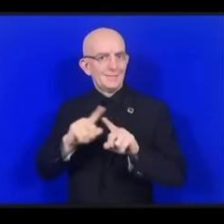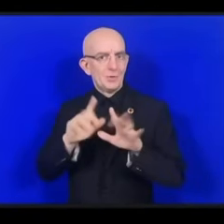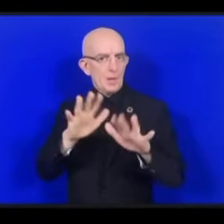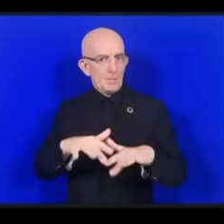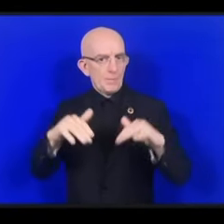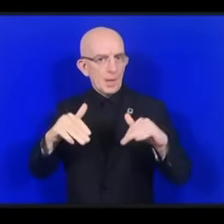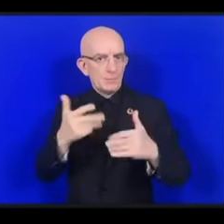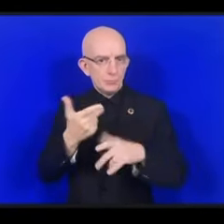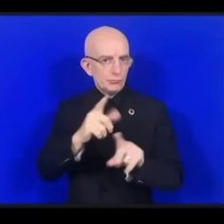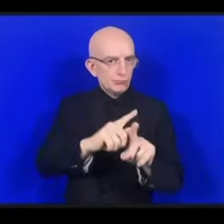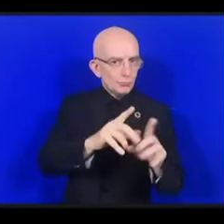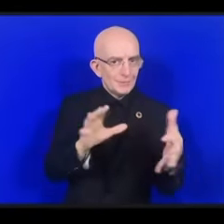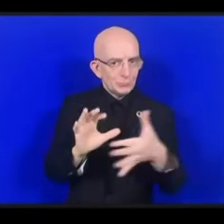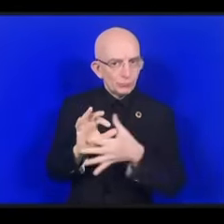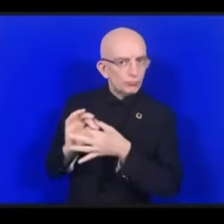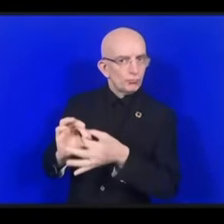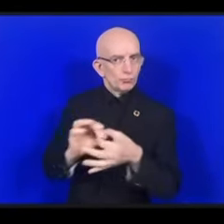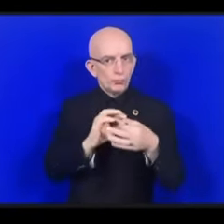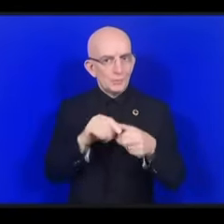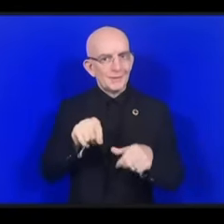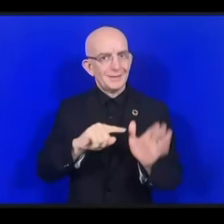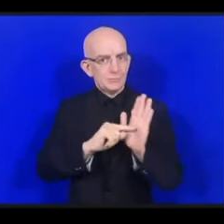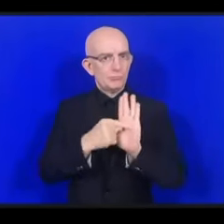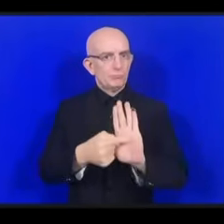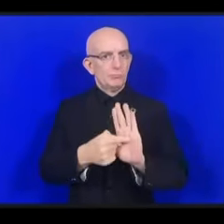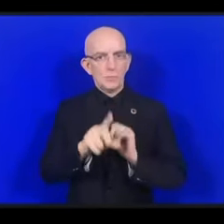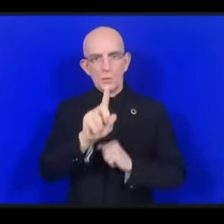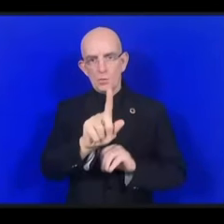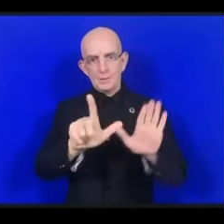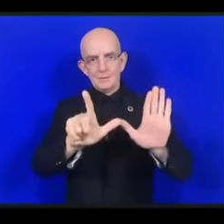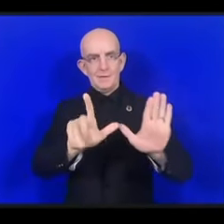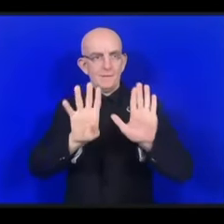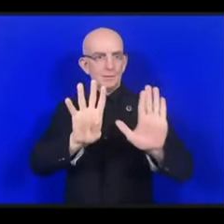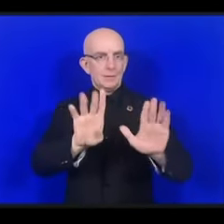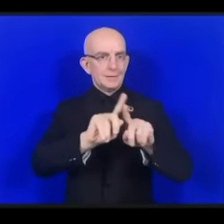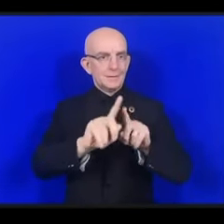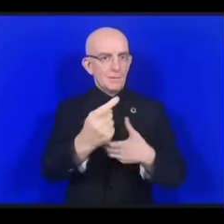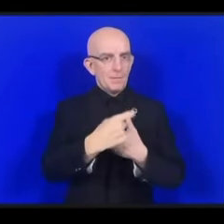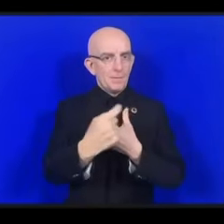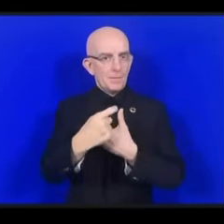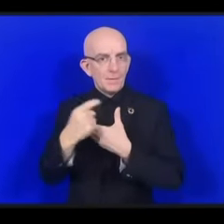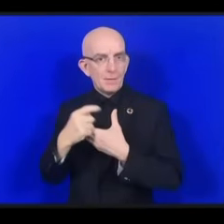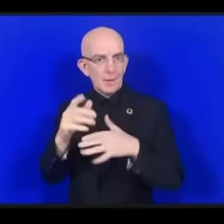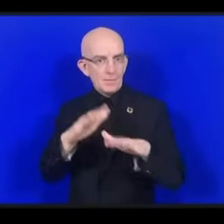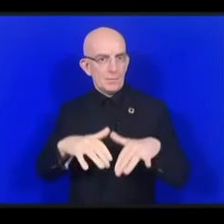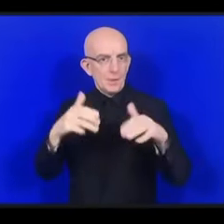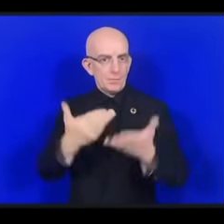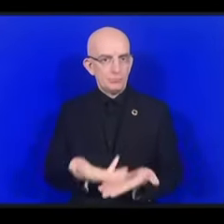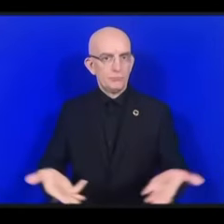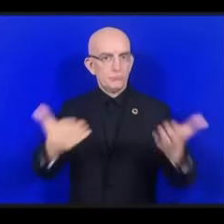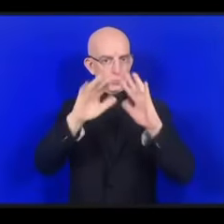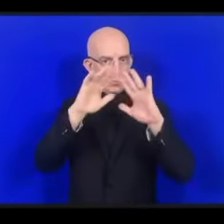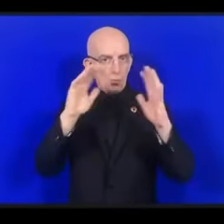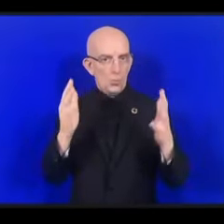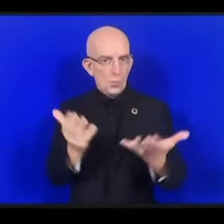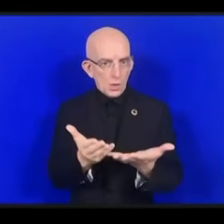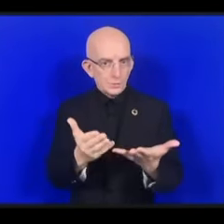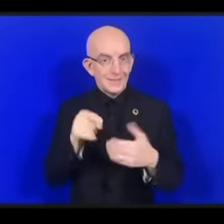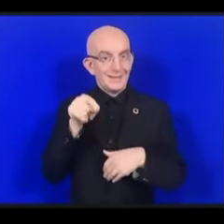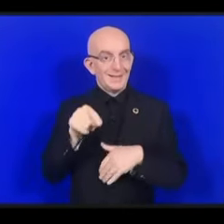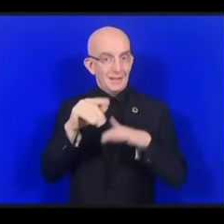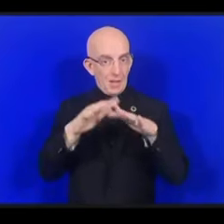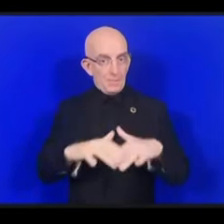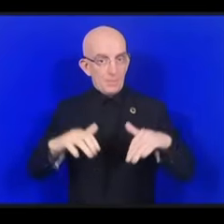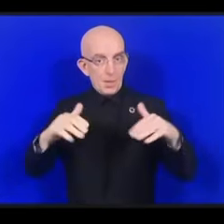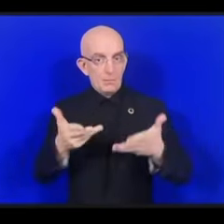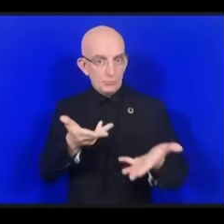open discussion and an honest assessment on the role that parliaments must play in shaping digital trust for